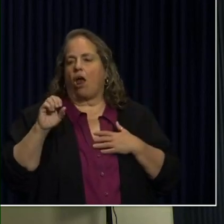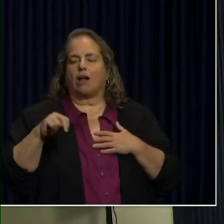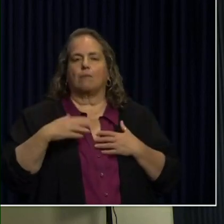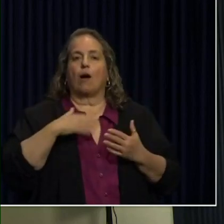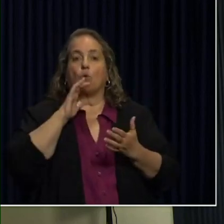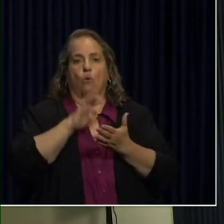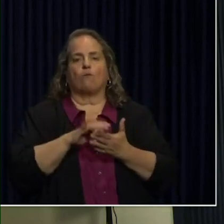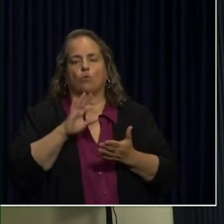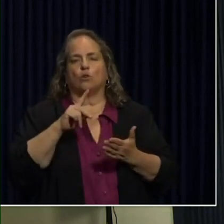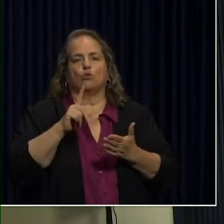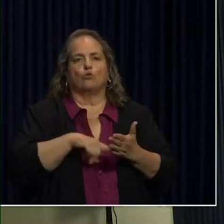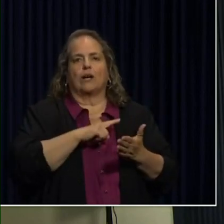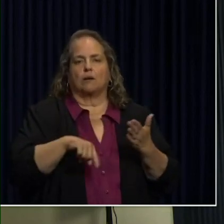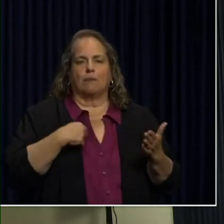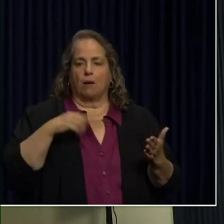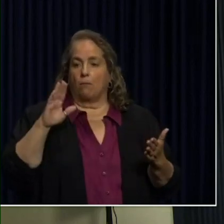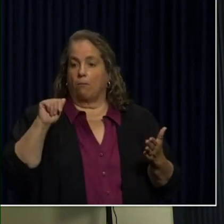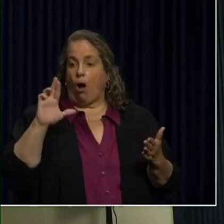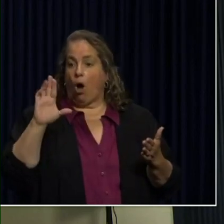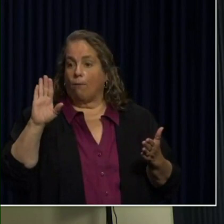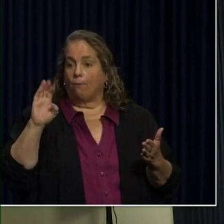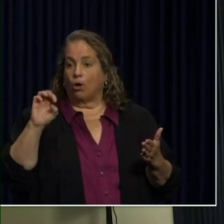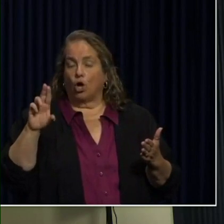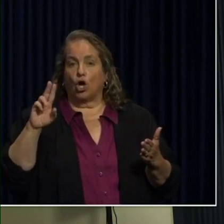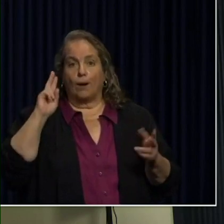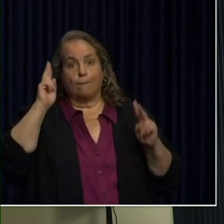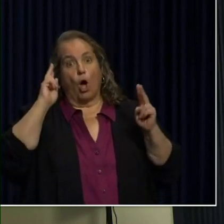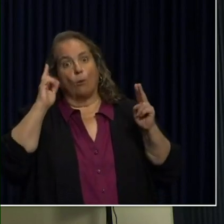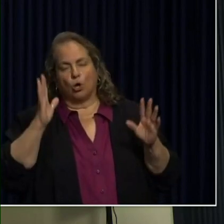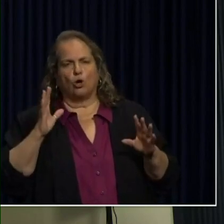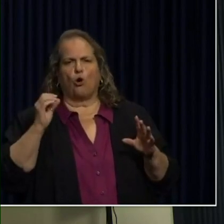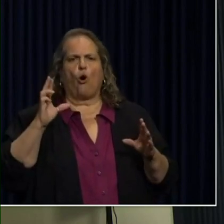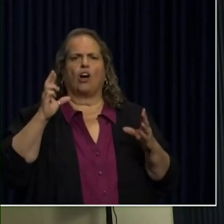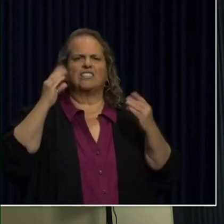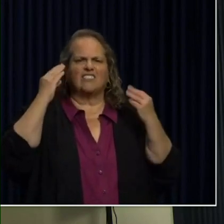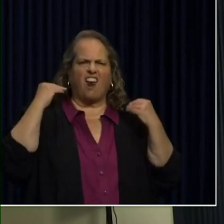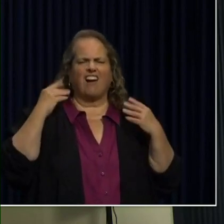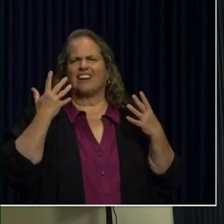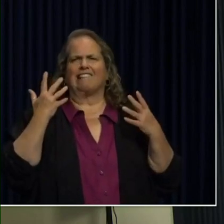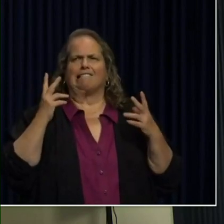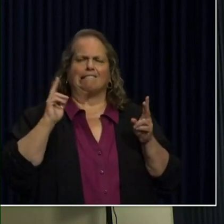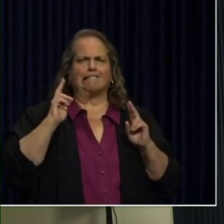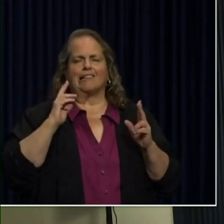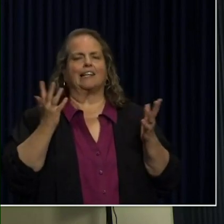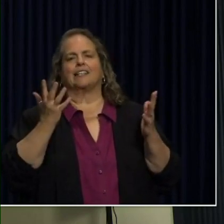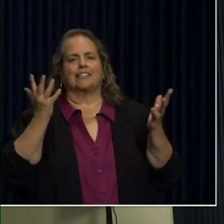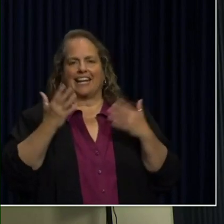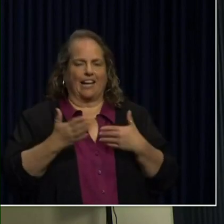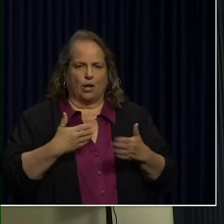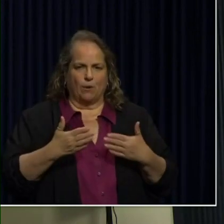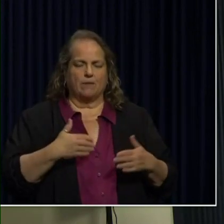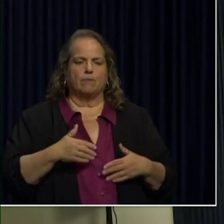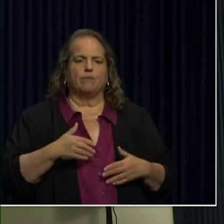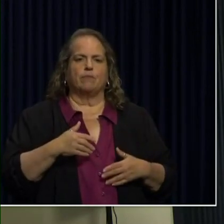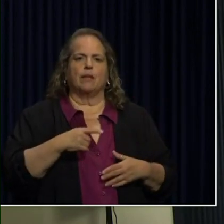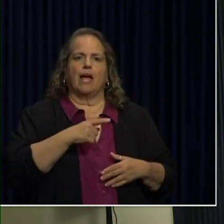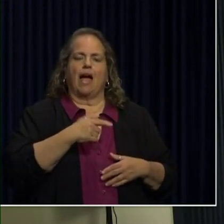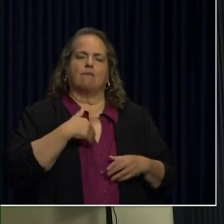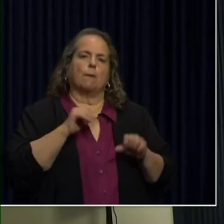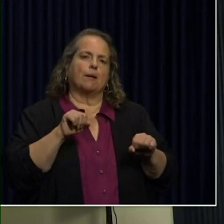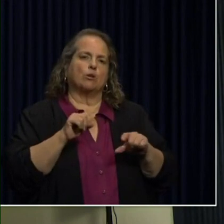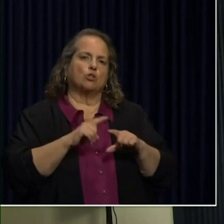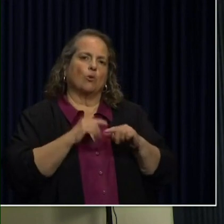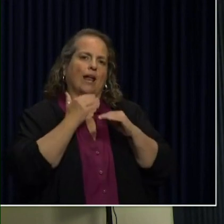corrected me if I would not have there. That may have the ability to limit,